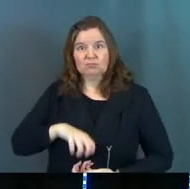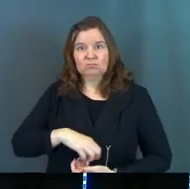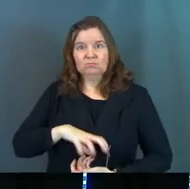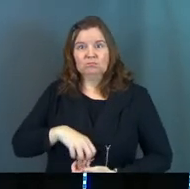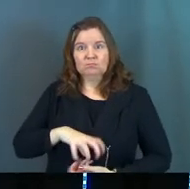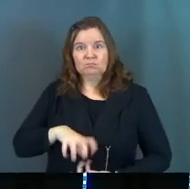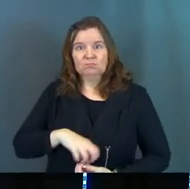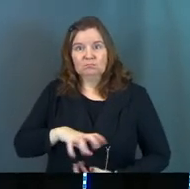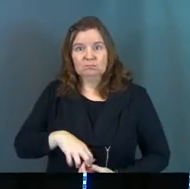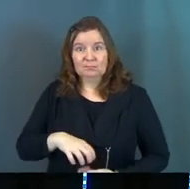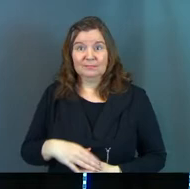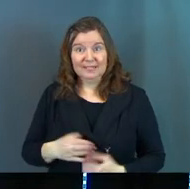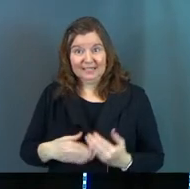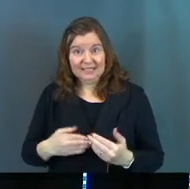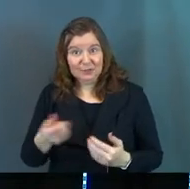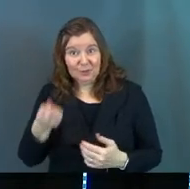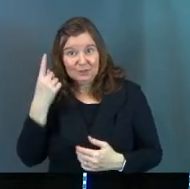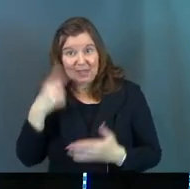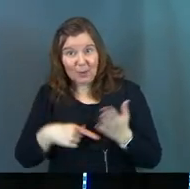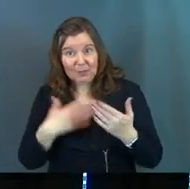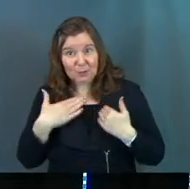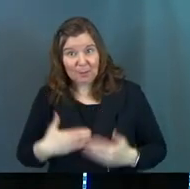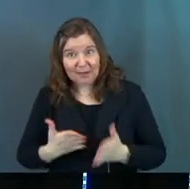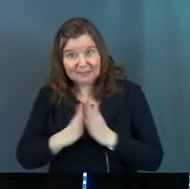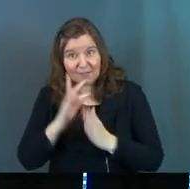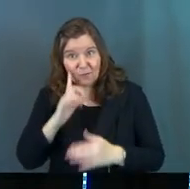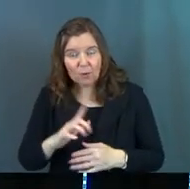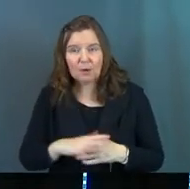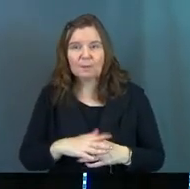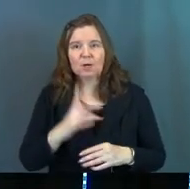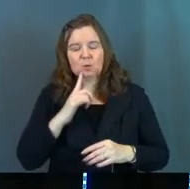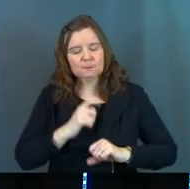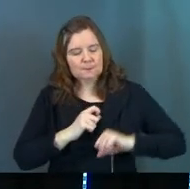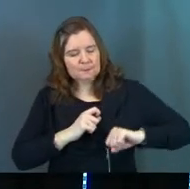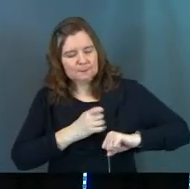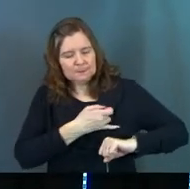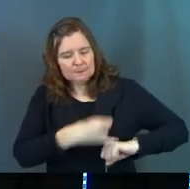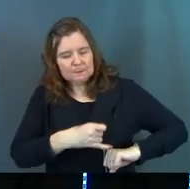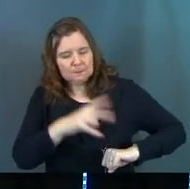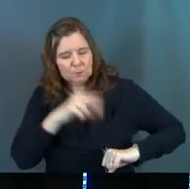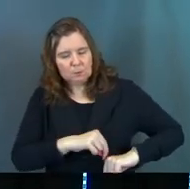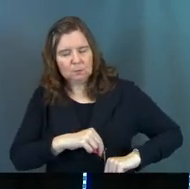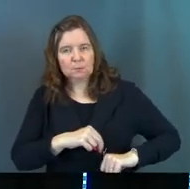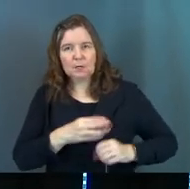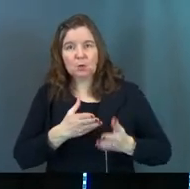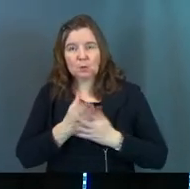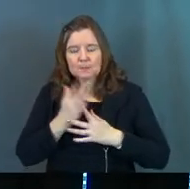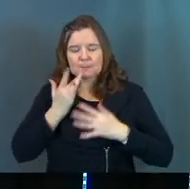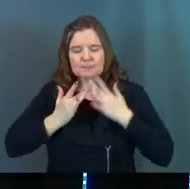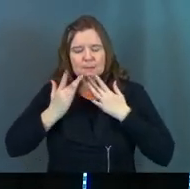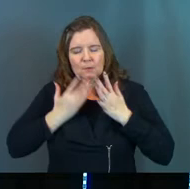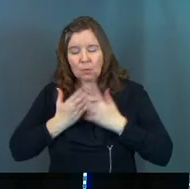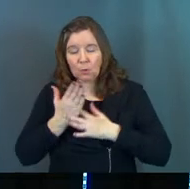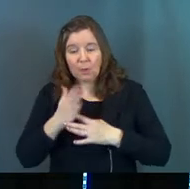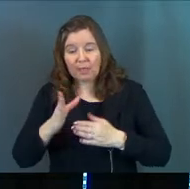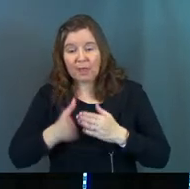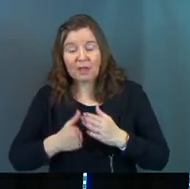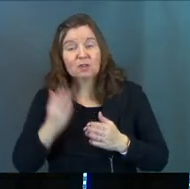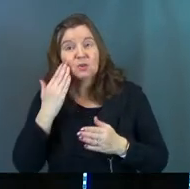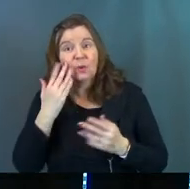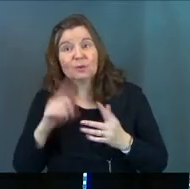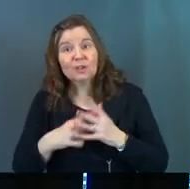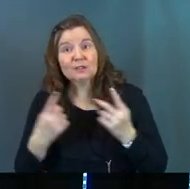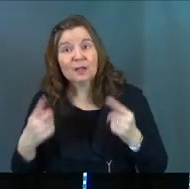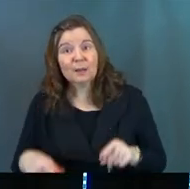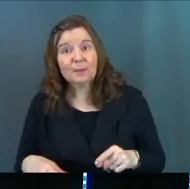right? Easy to interpret. But man, you make it through a fast and you come out the other side. And do you know what starts to occur